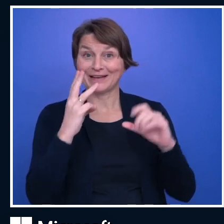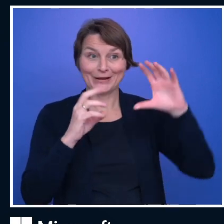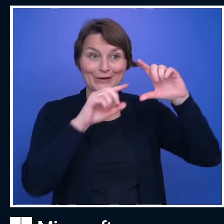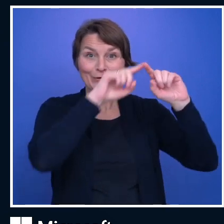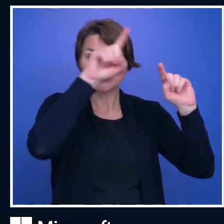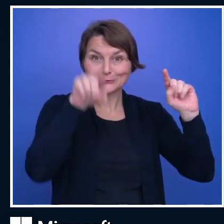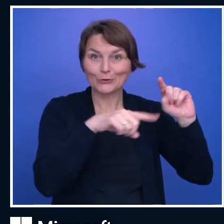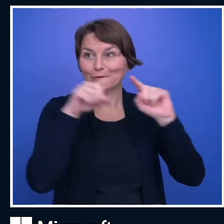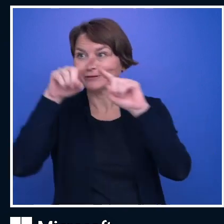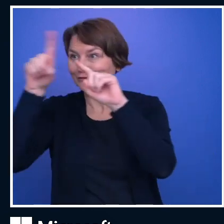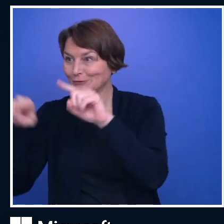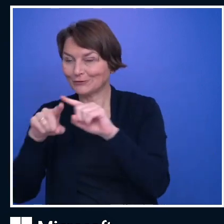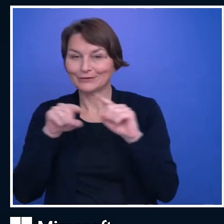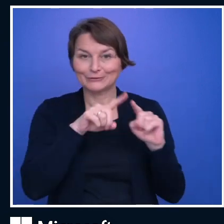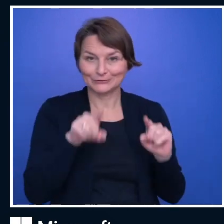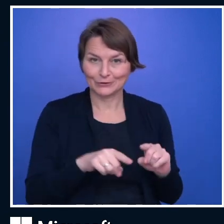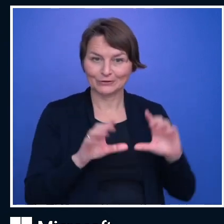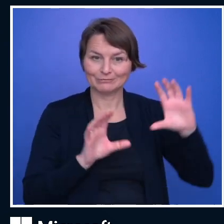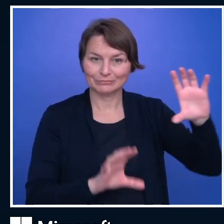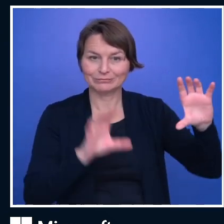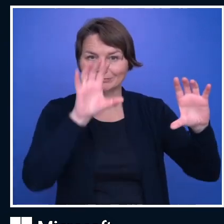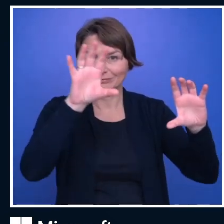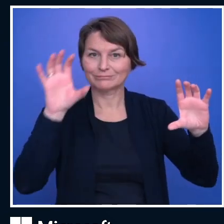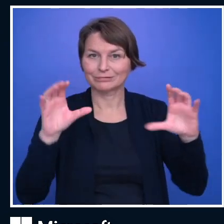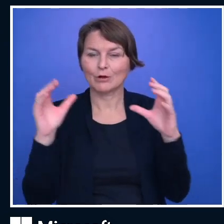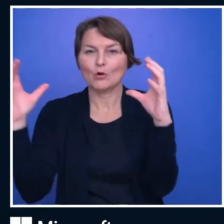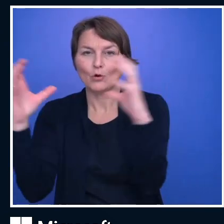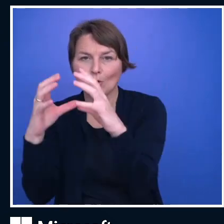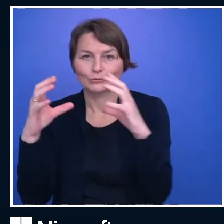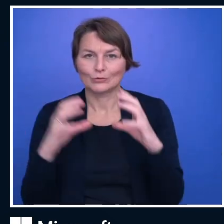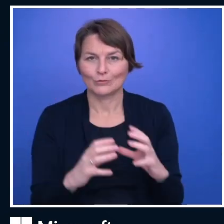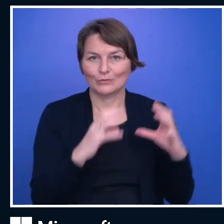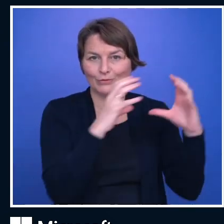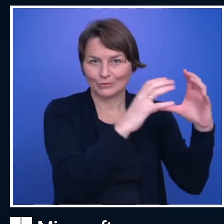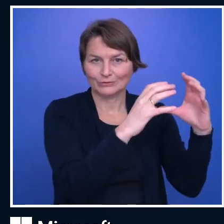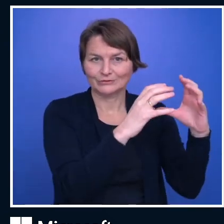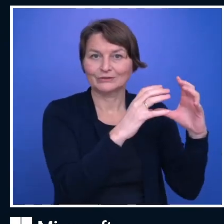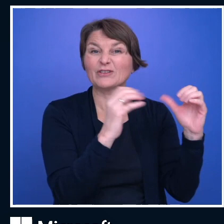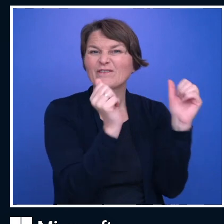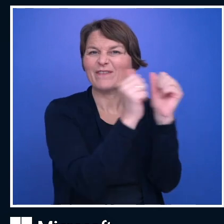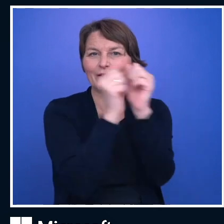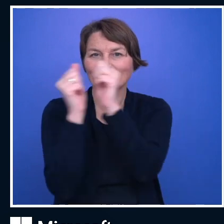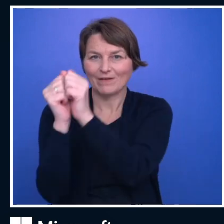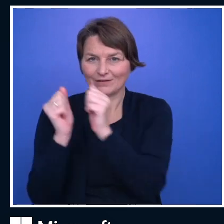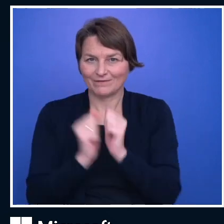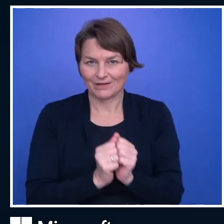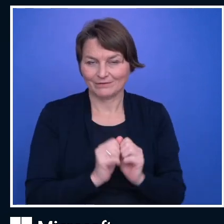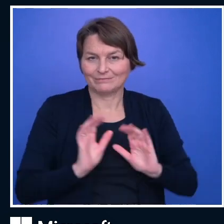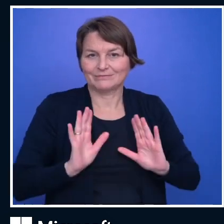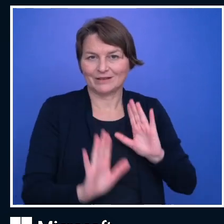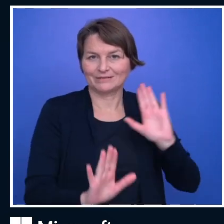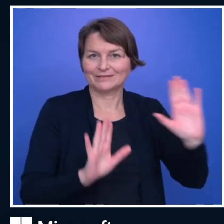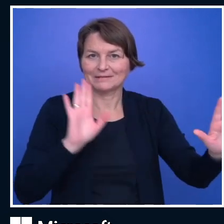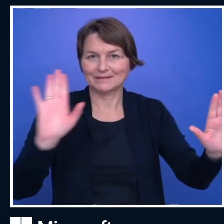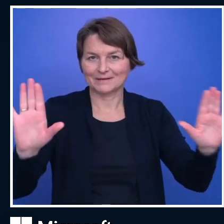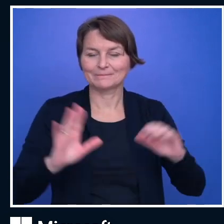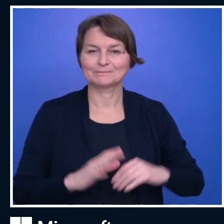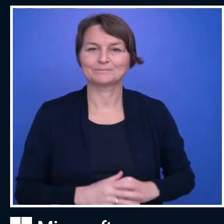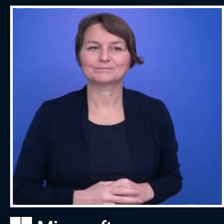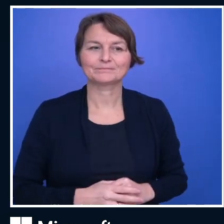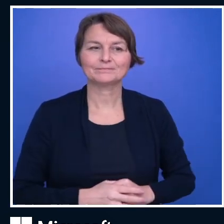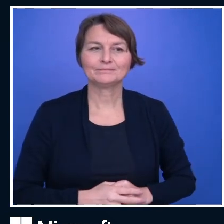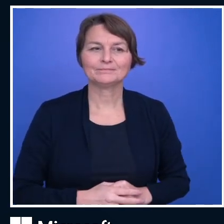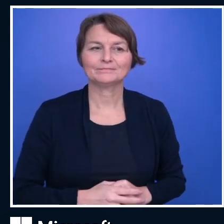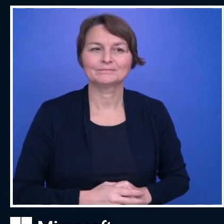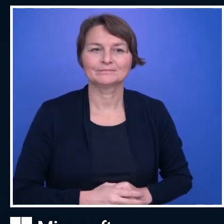that are comparatively farther, right? So, and 2 rectangles is what I mean. So totally, when you look at the 5, the majority of these